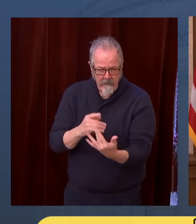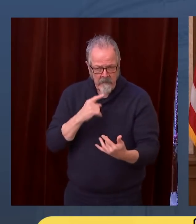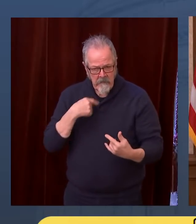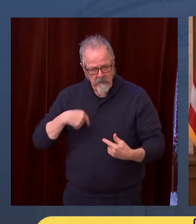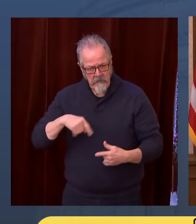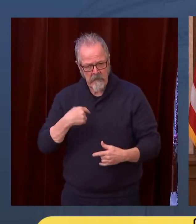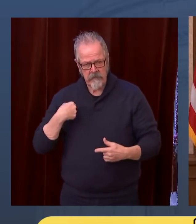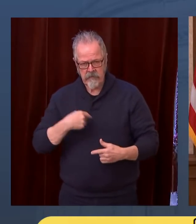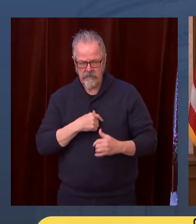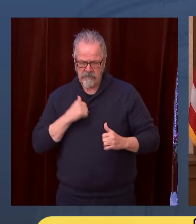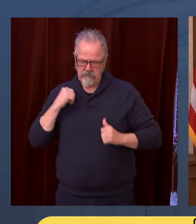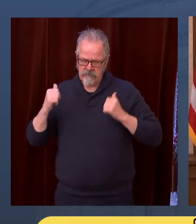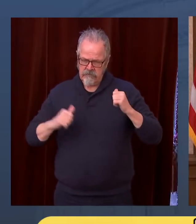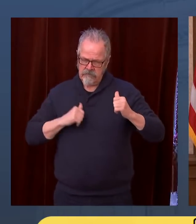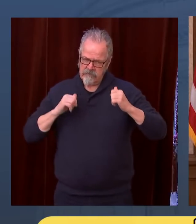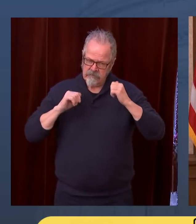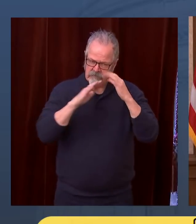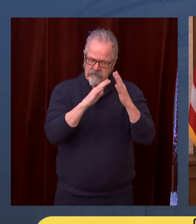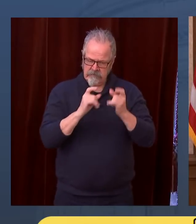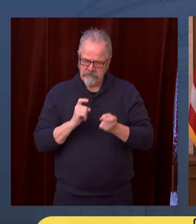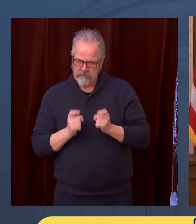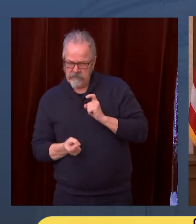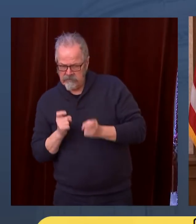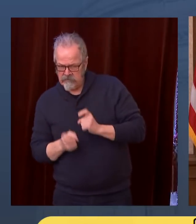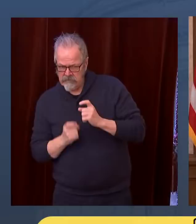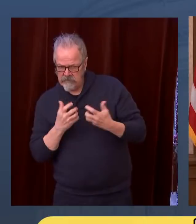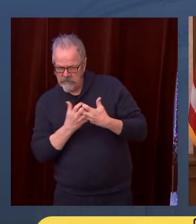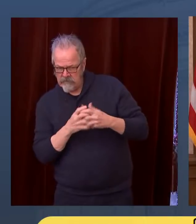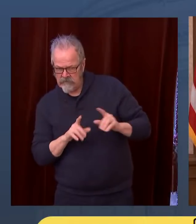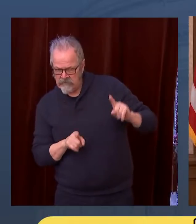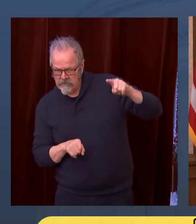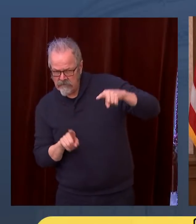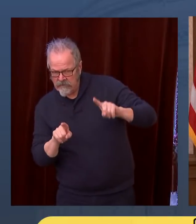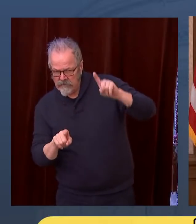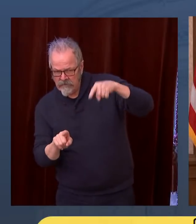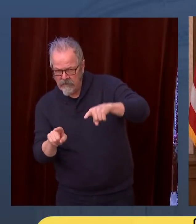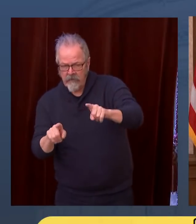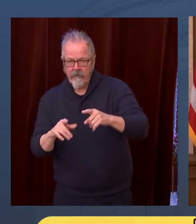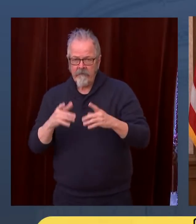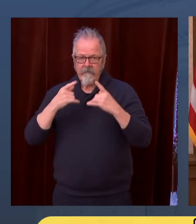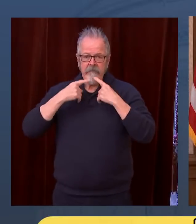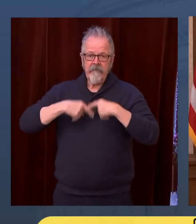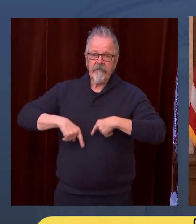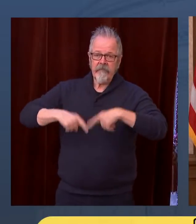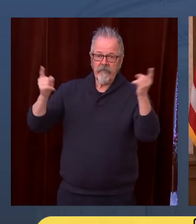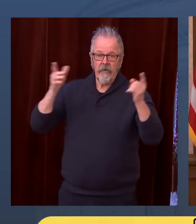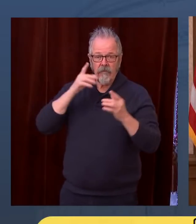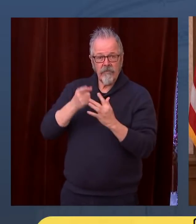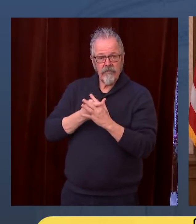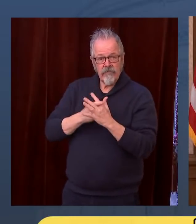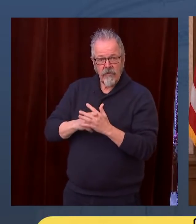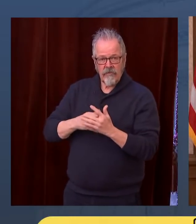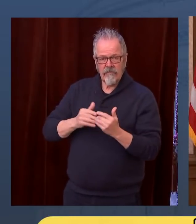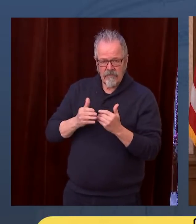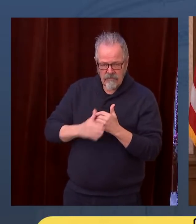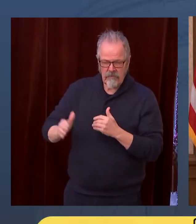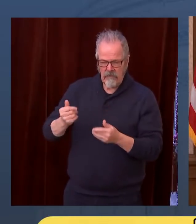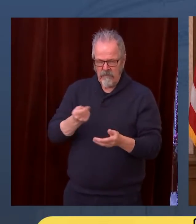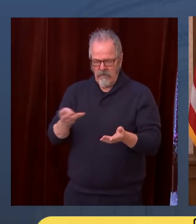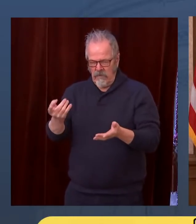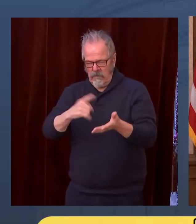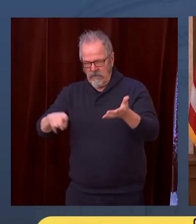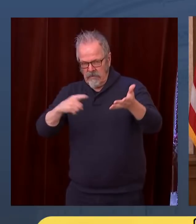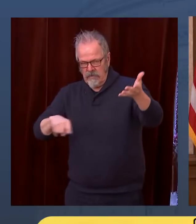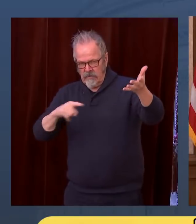those changes. And now we have changes that will allow us in the next several weeks to take the next step forward